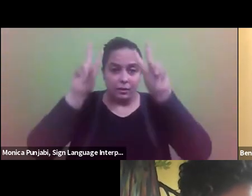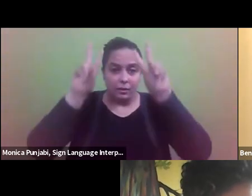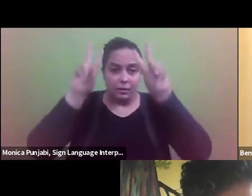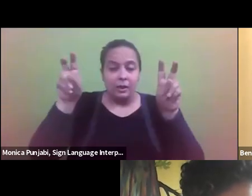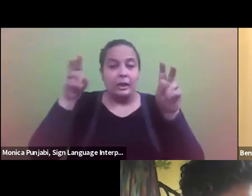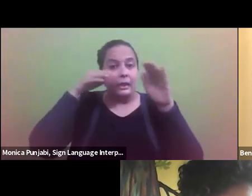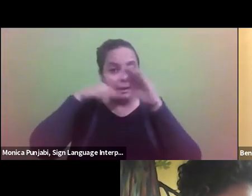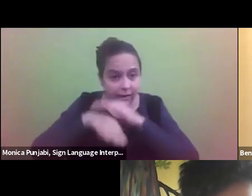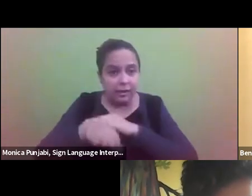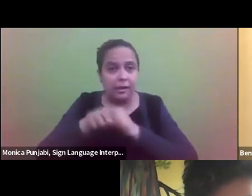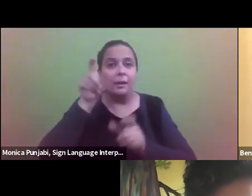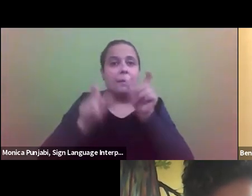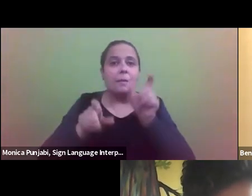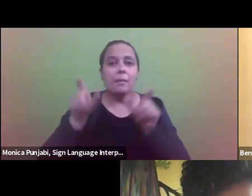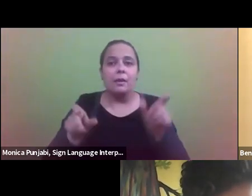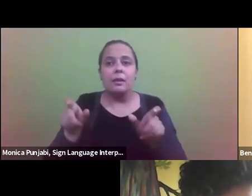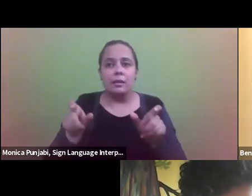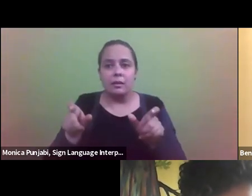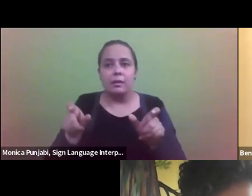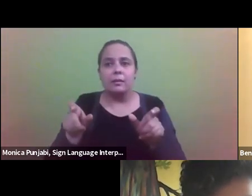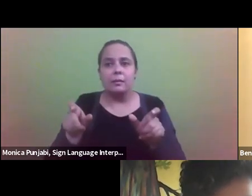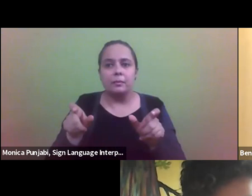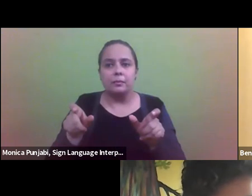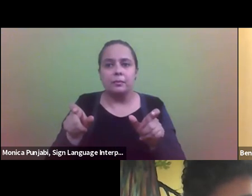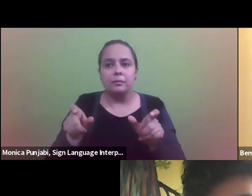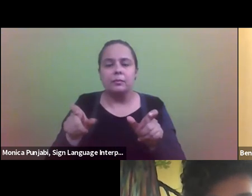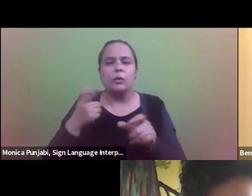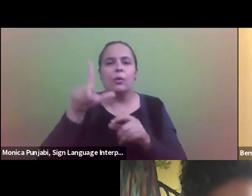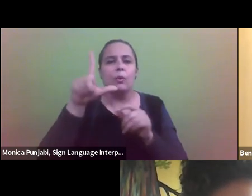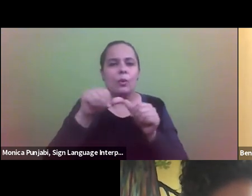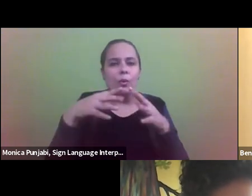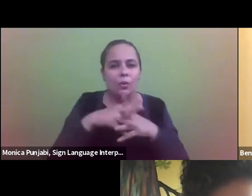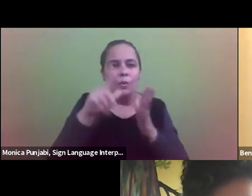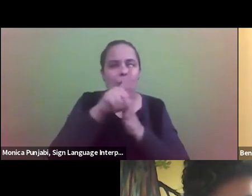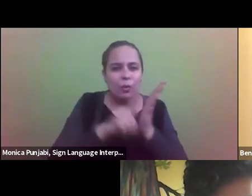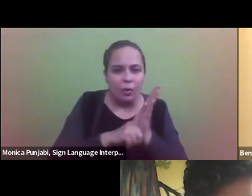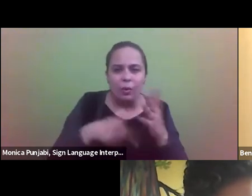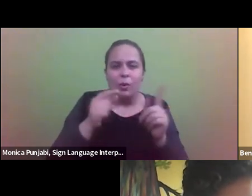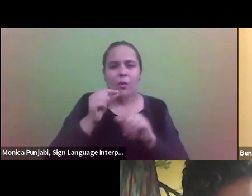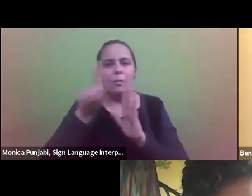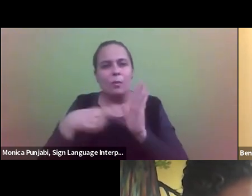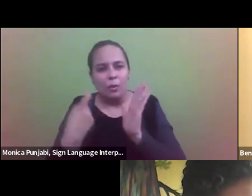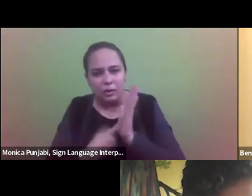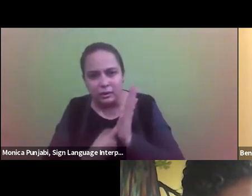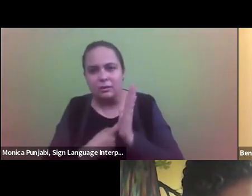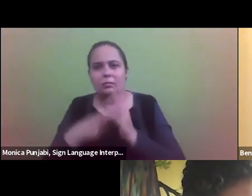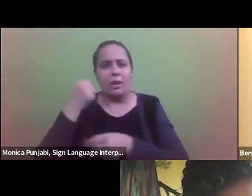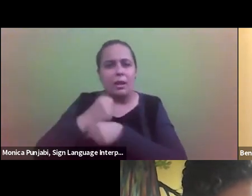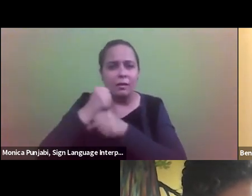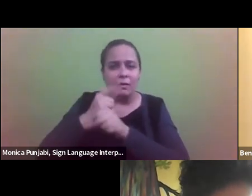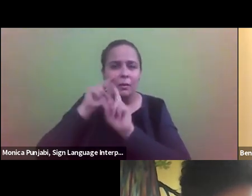together and question laws and policies and housing and economic rights, because